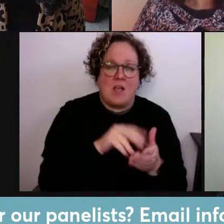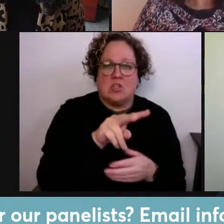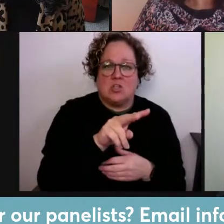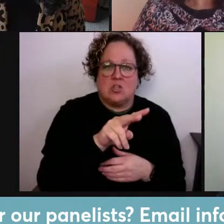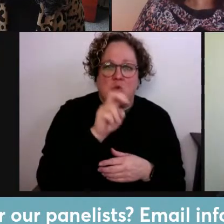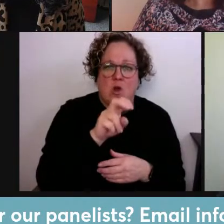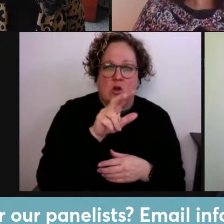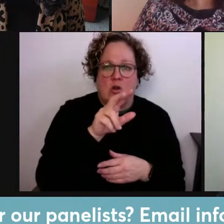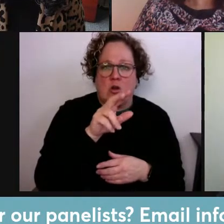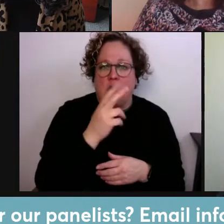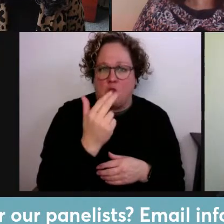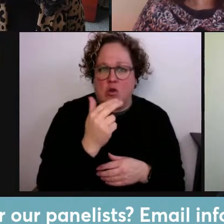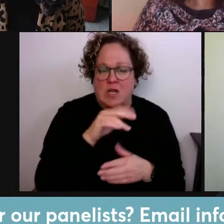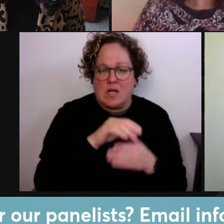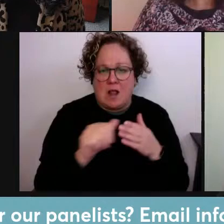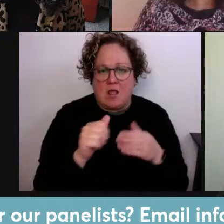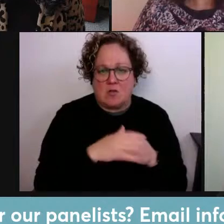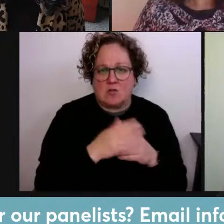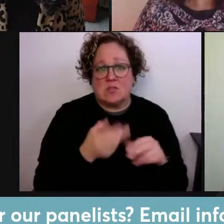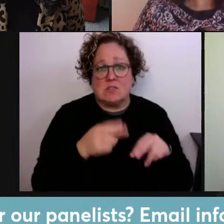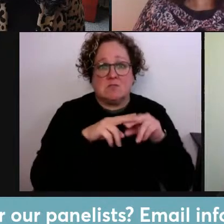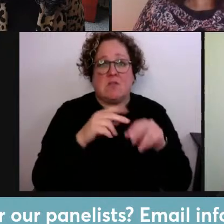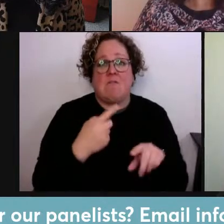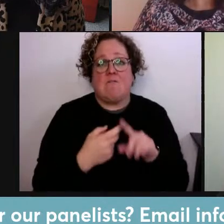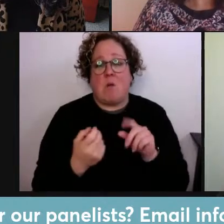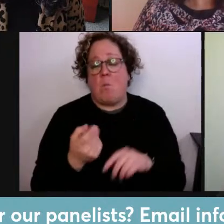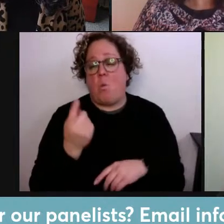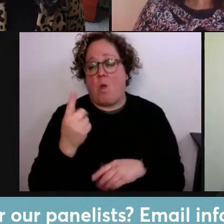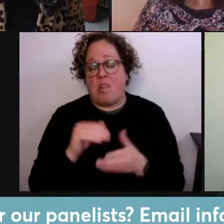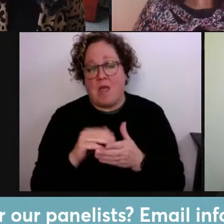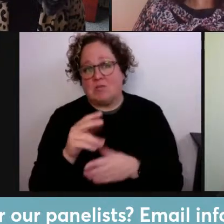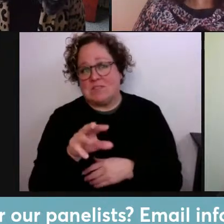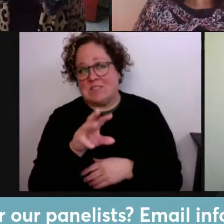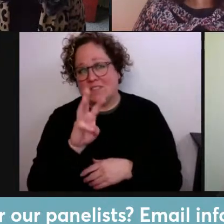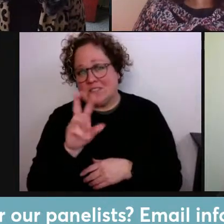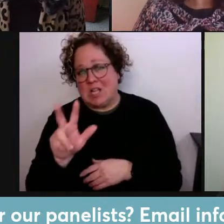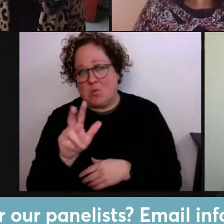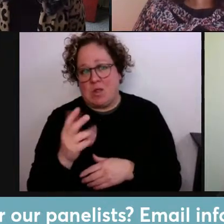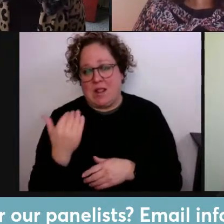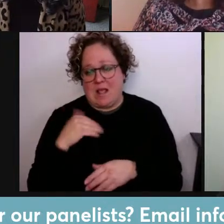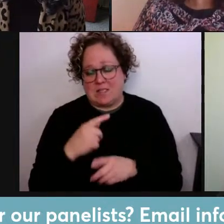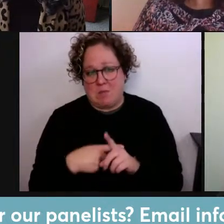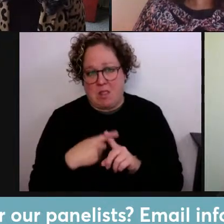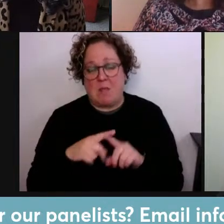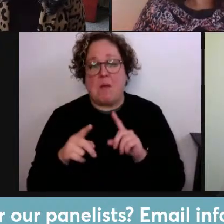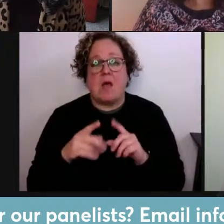helpfully up from the $1,063 it was last month. But in some